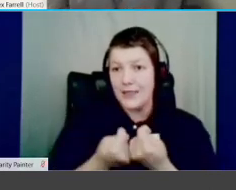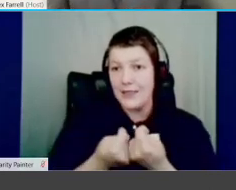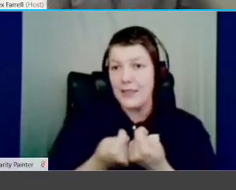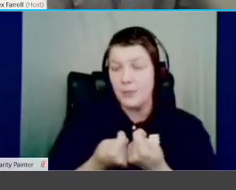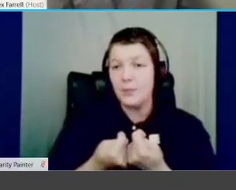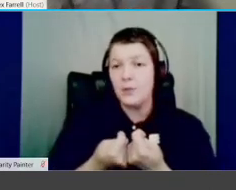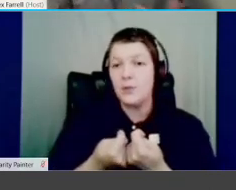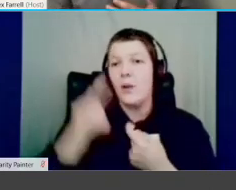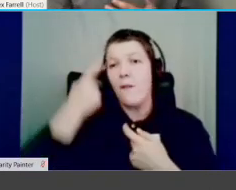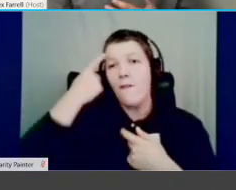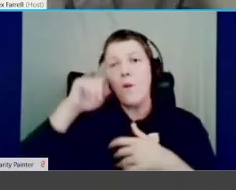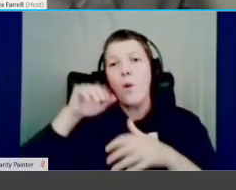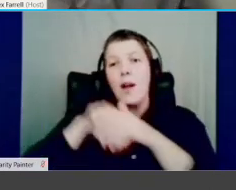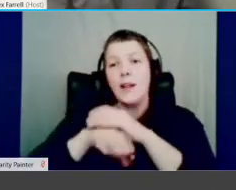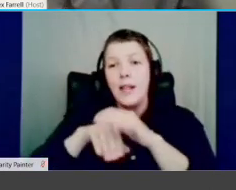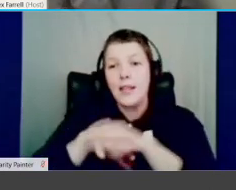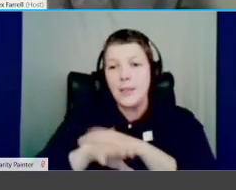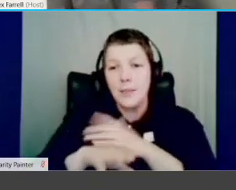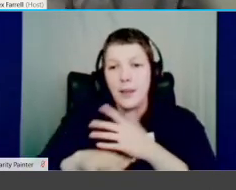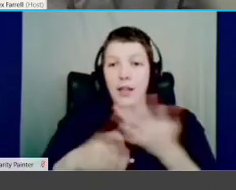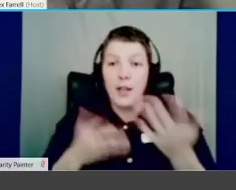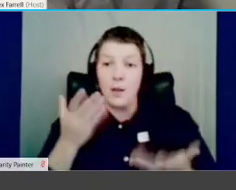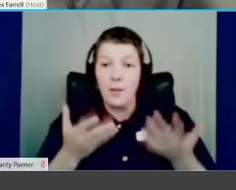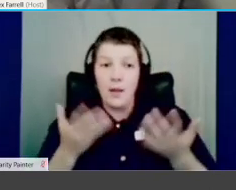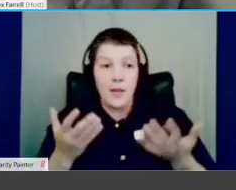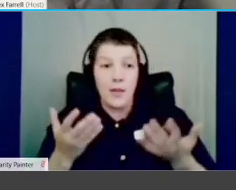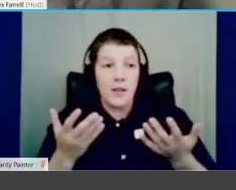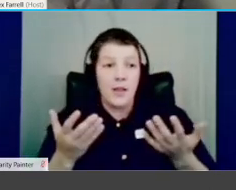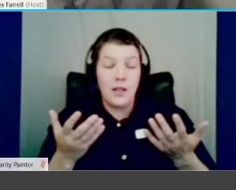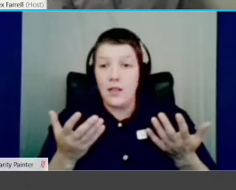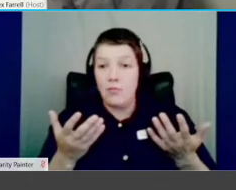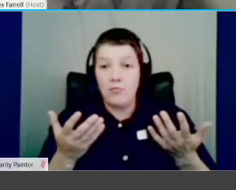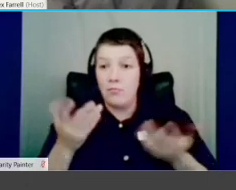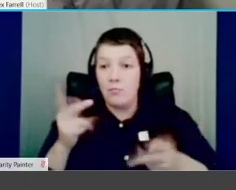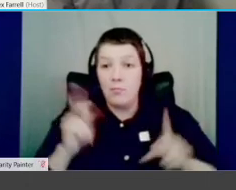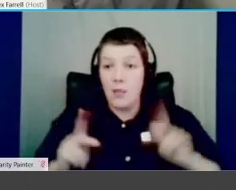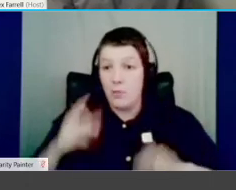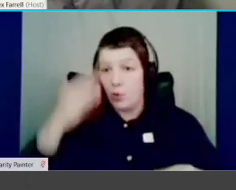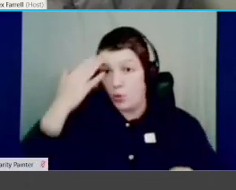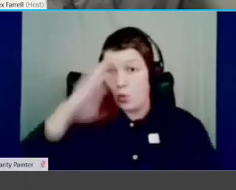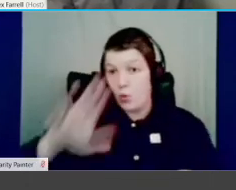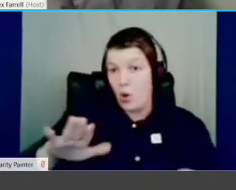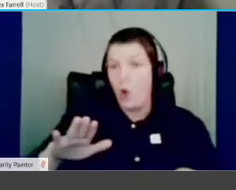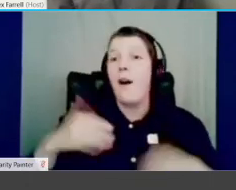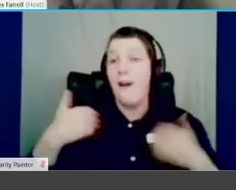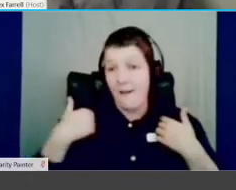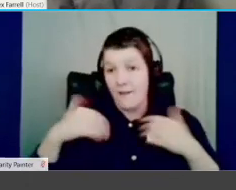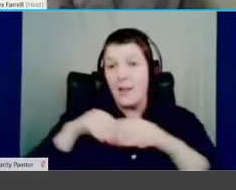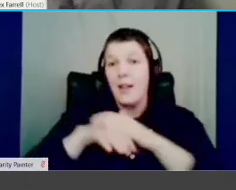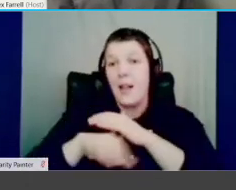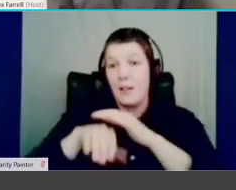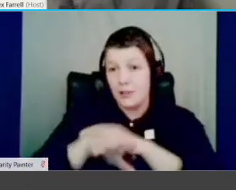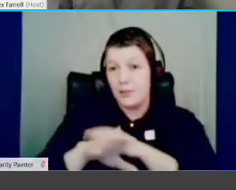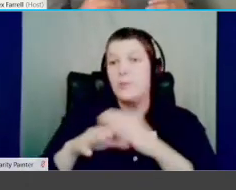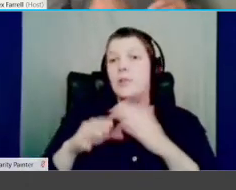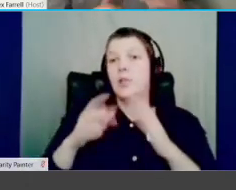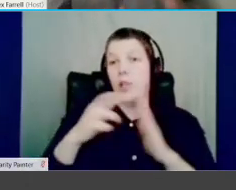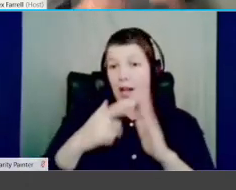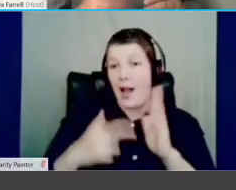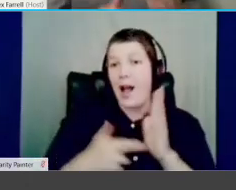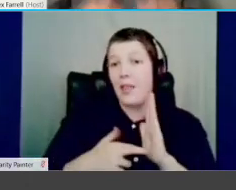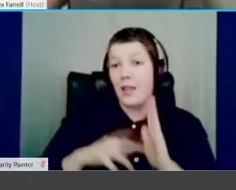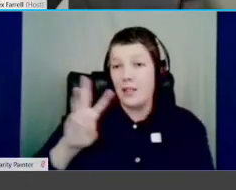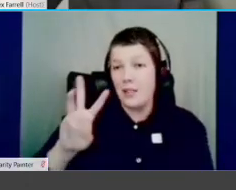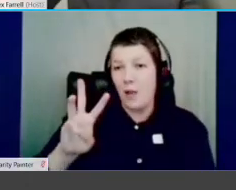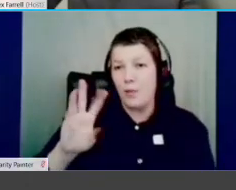So for those that don't know, there are accessibility guidelines. I believe it's WCAG guidelines, and there are